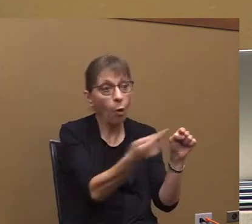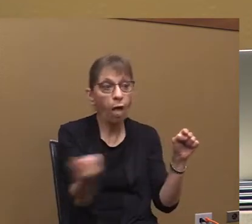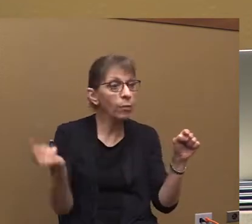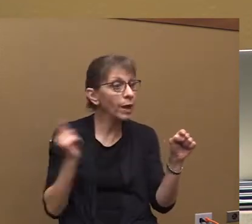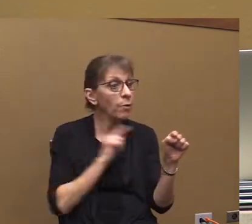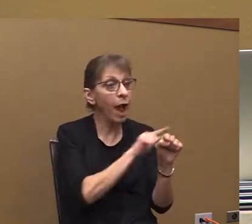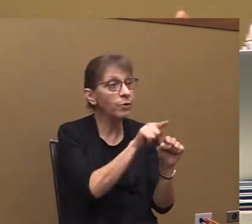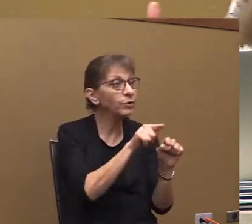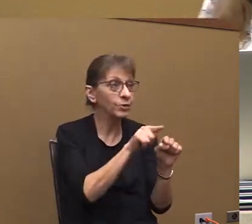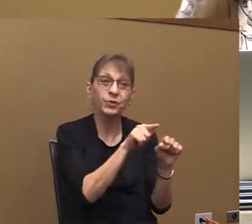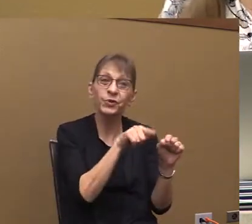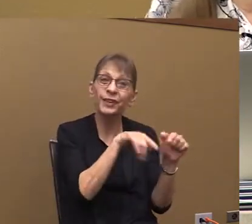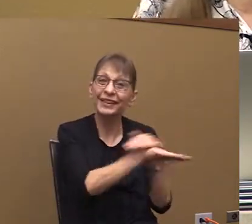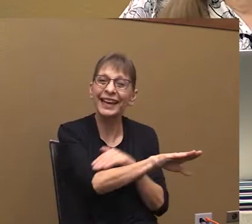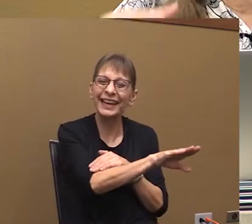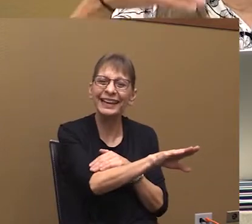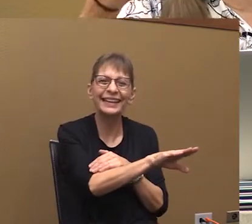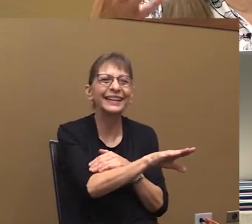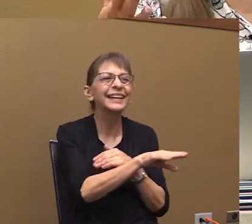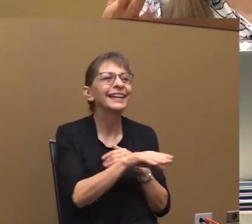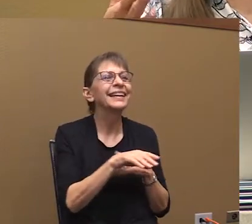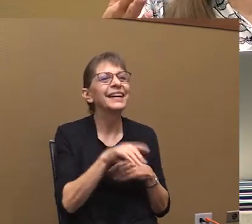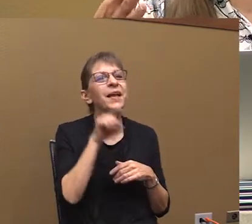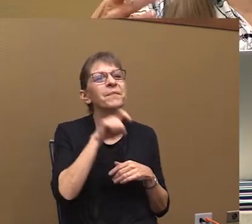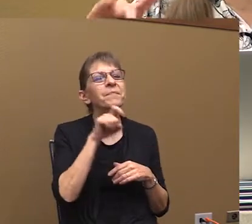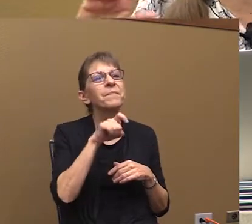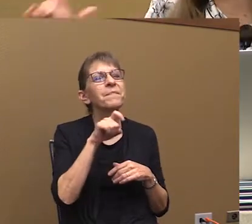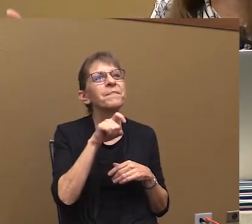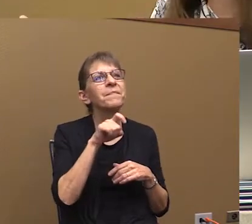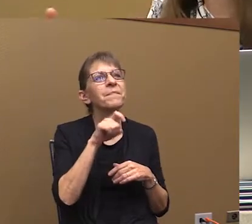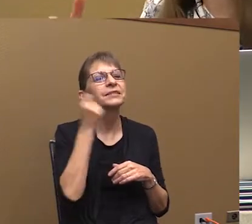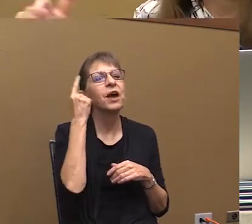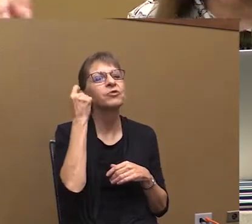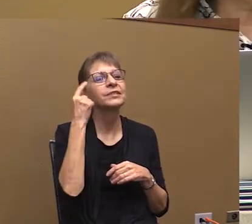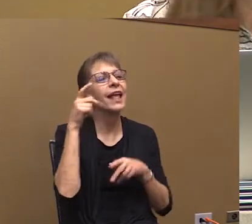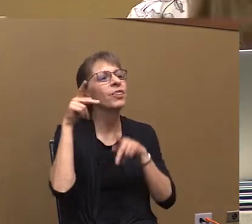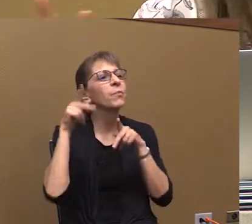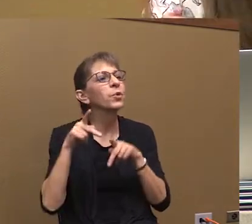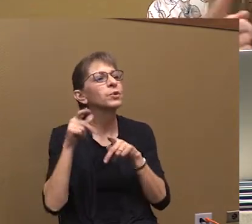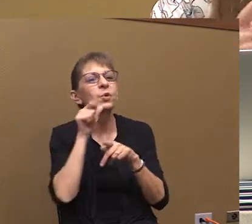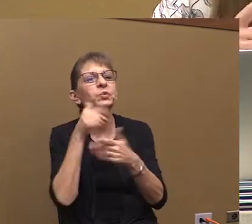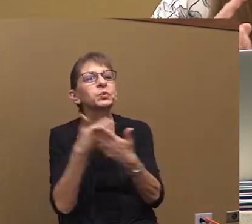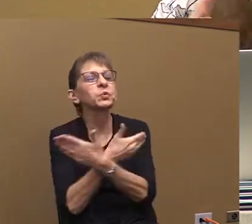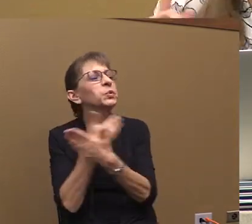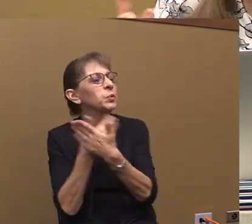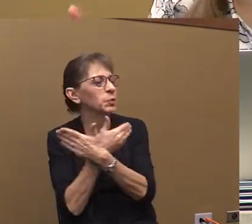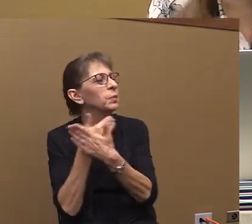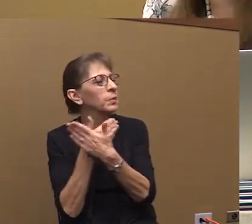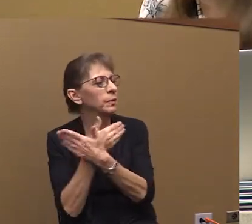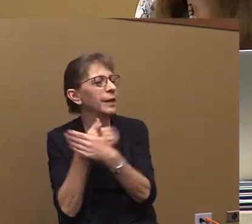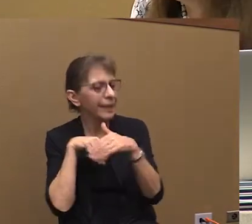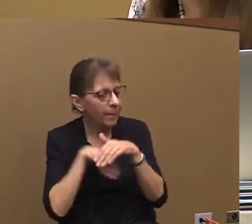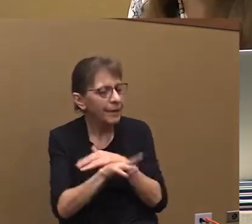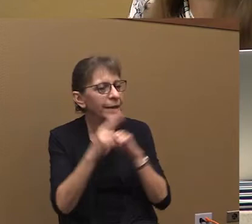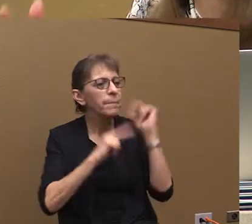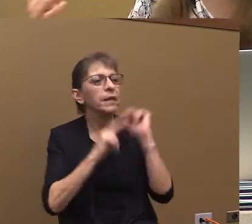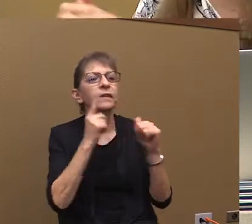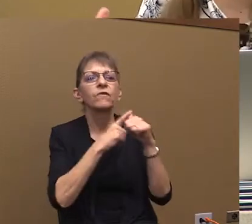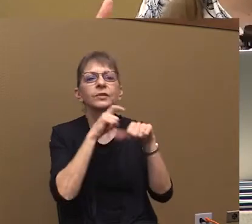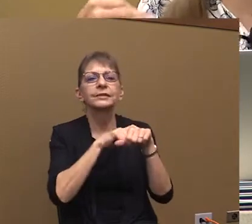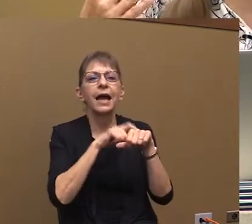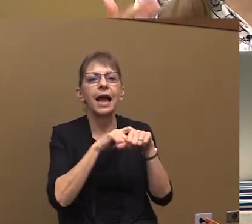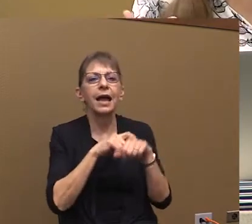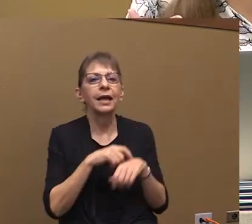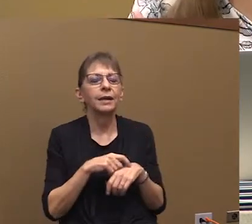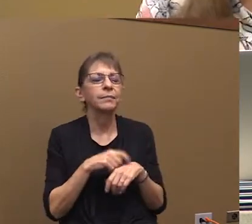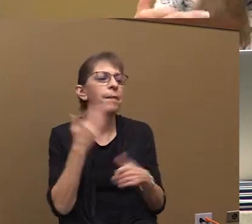the building, you know, I would have to say, well, the classroom's here, but if you miss it, just keep going around again and you'll get to it, because you have to